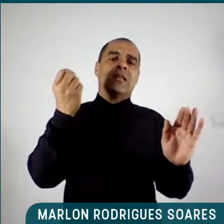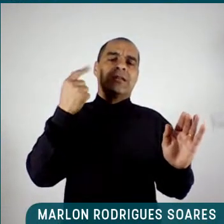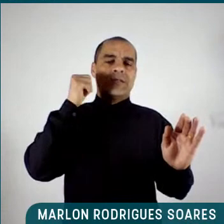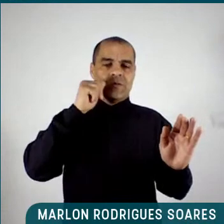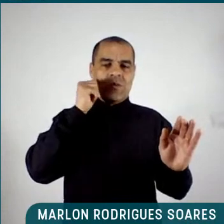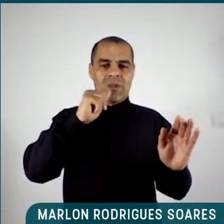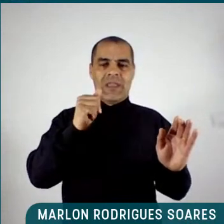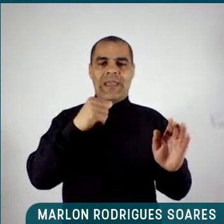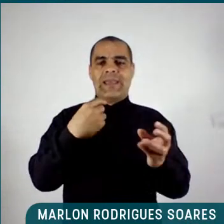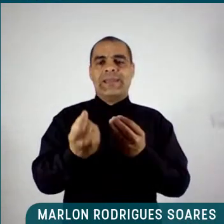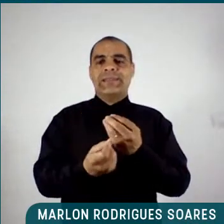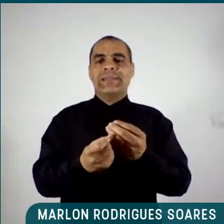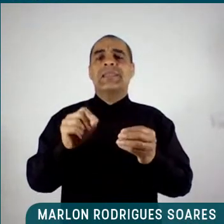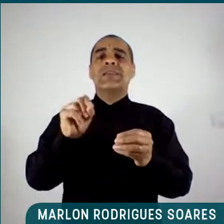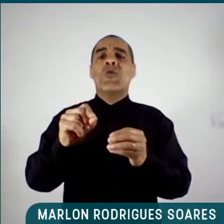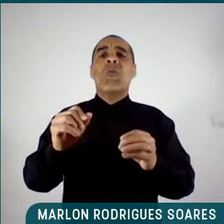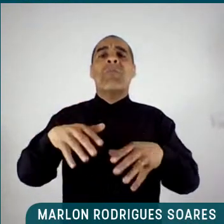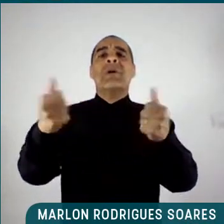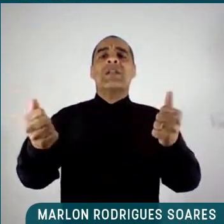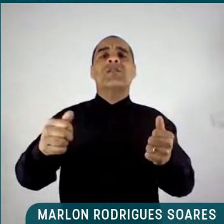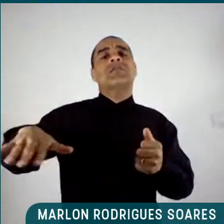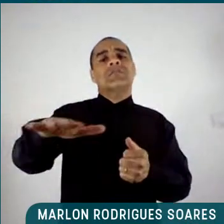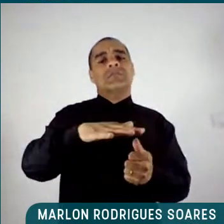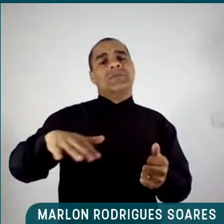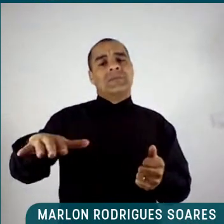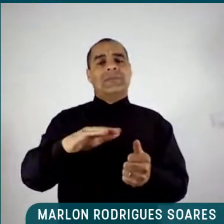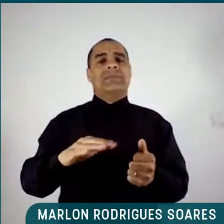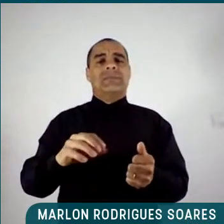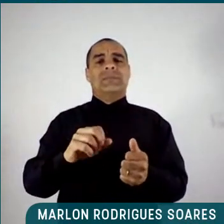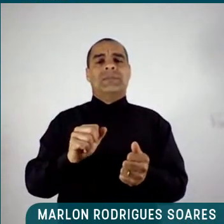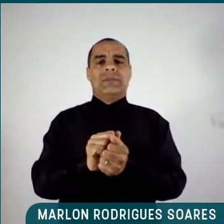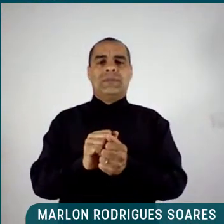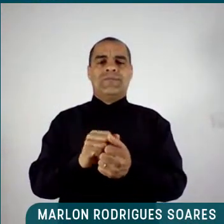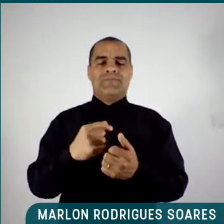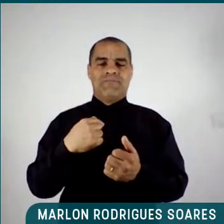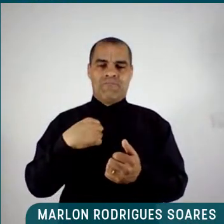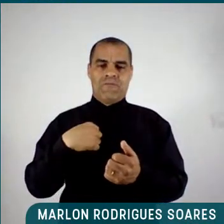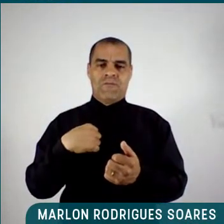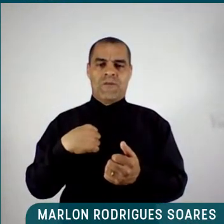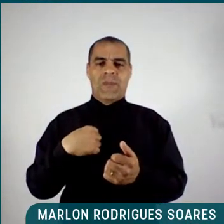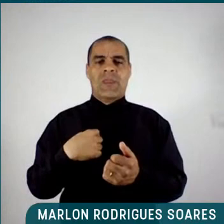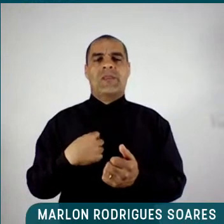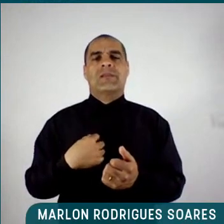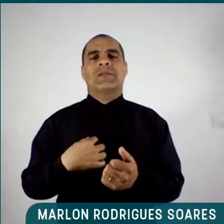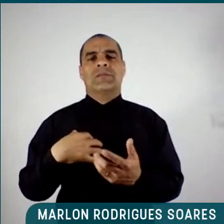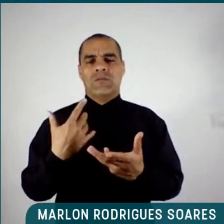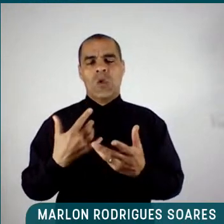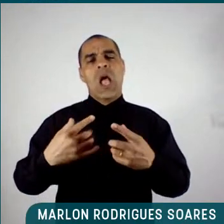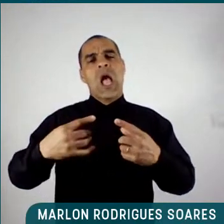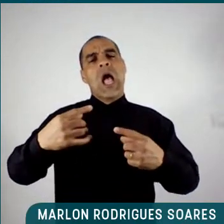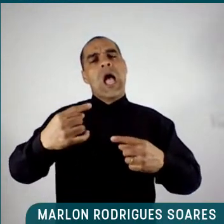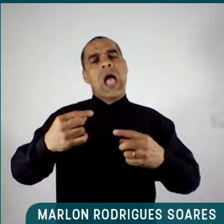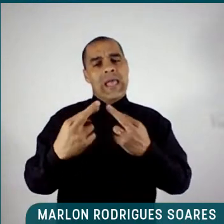and lead to other consequences. I was very interested when I heard